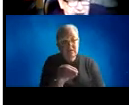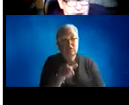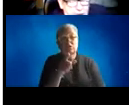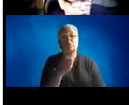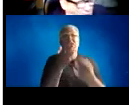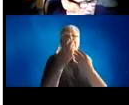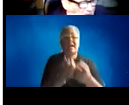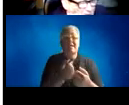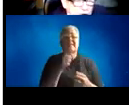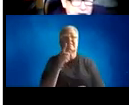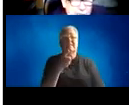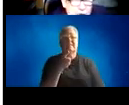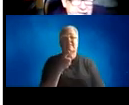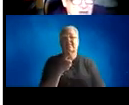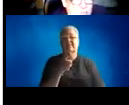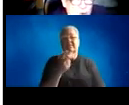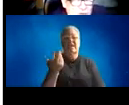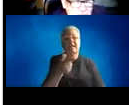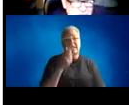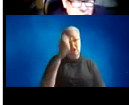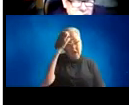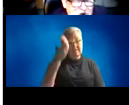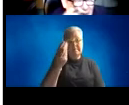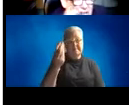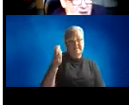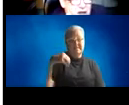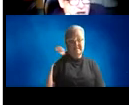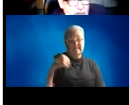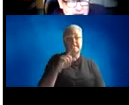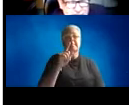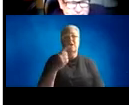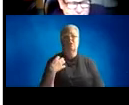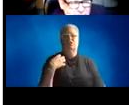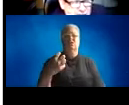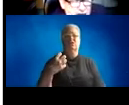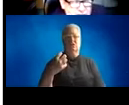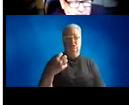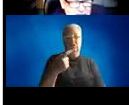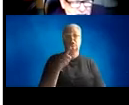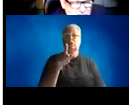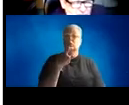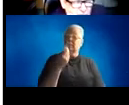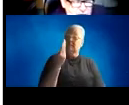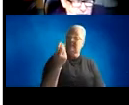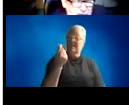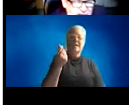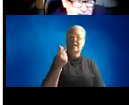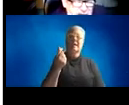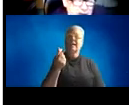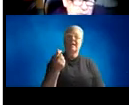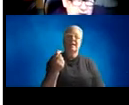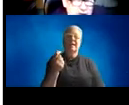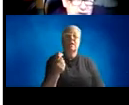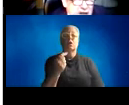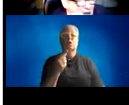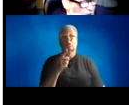then you're prohibited from working. Whereas in the more developed countries, the pension is for the extra cost of being a